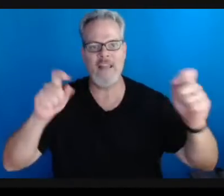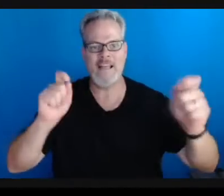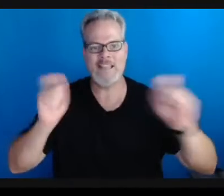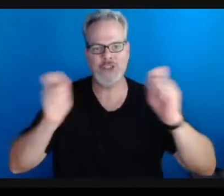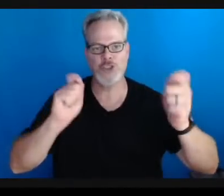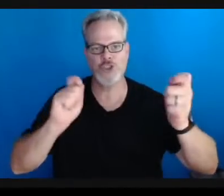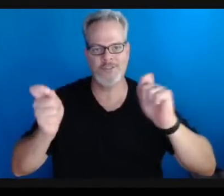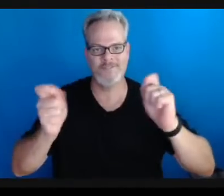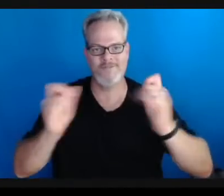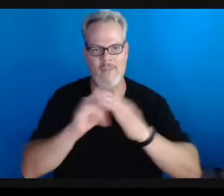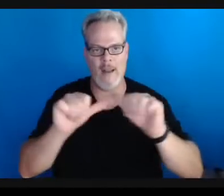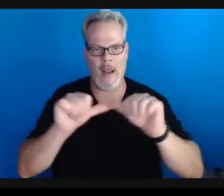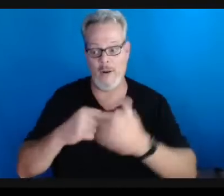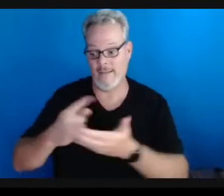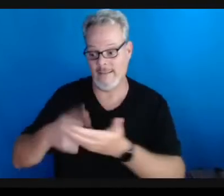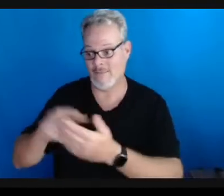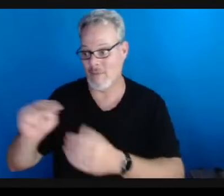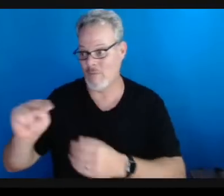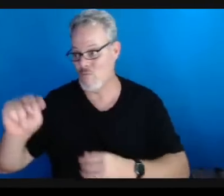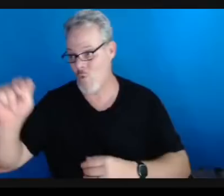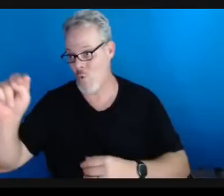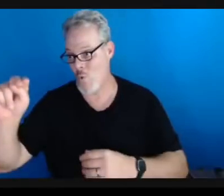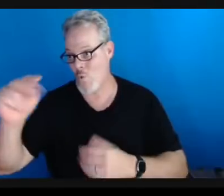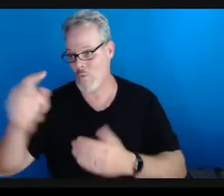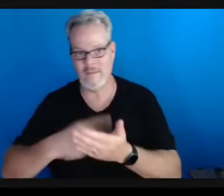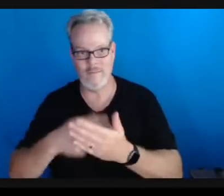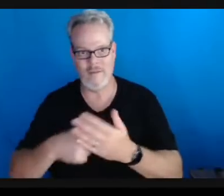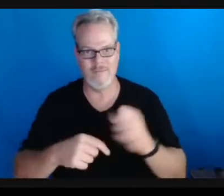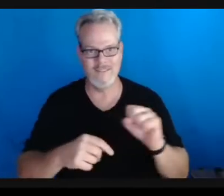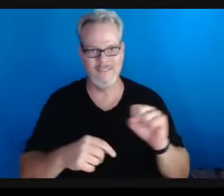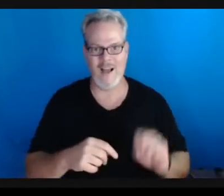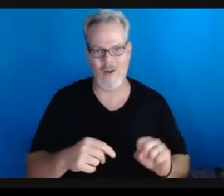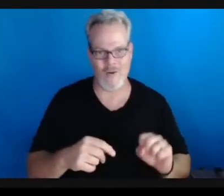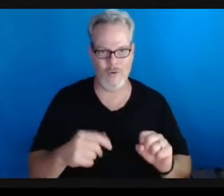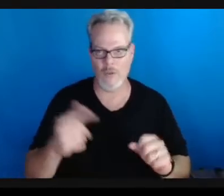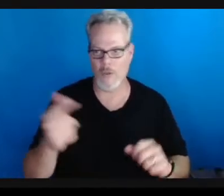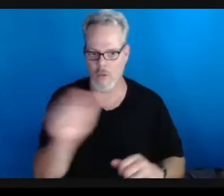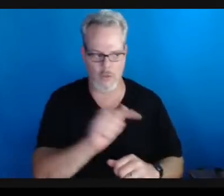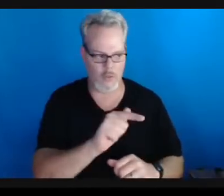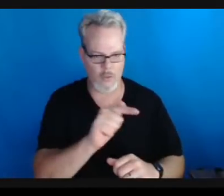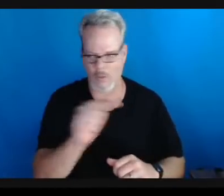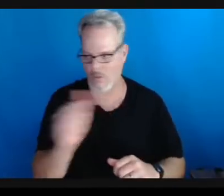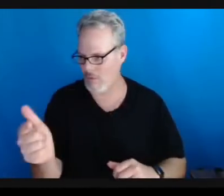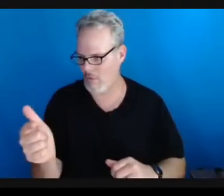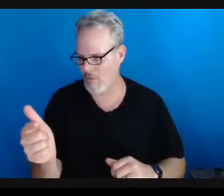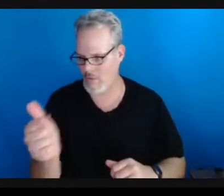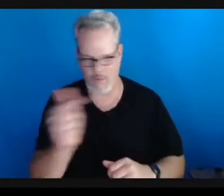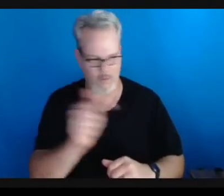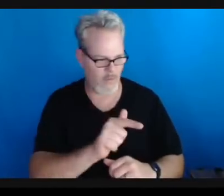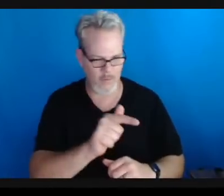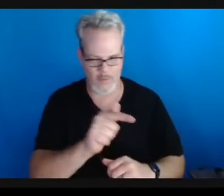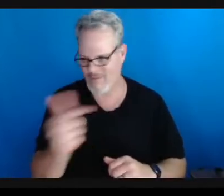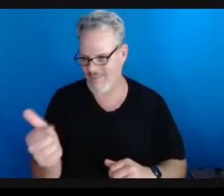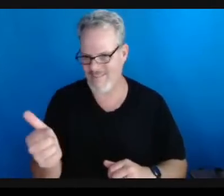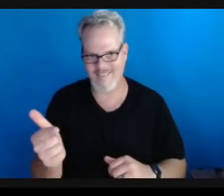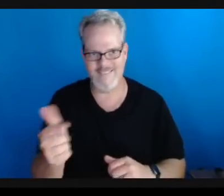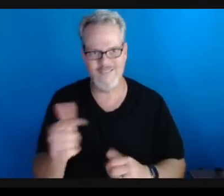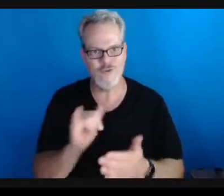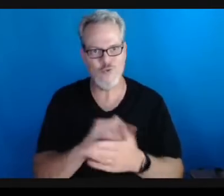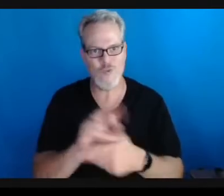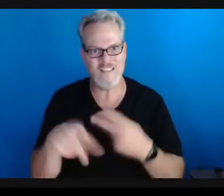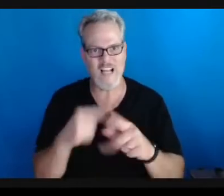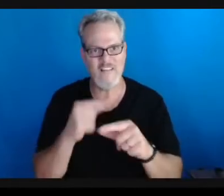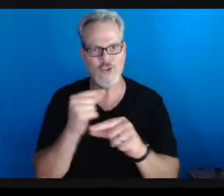between sometimes it's a south vent, sometimes it's a north vent, one and the other. So there's clearly some geometry that's changing